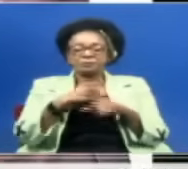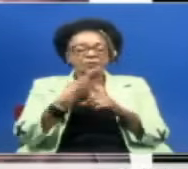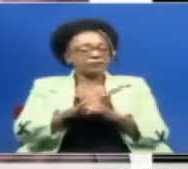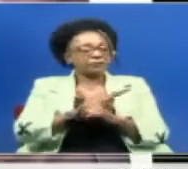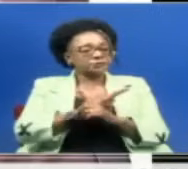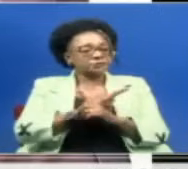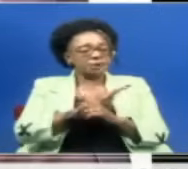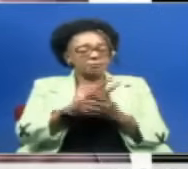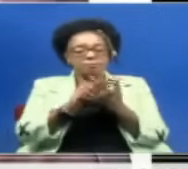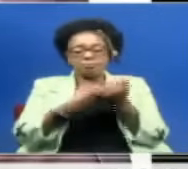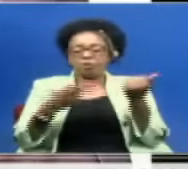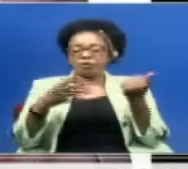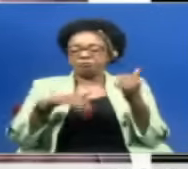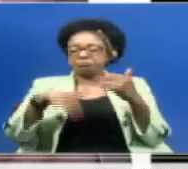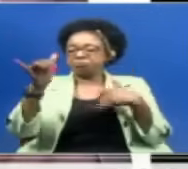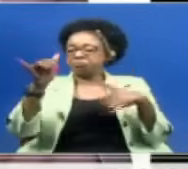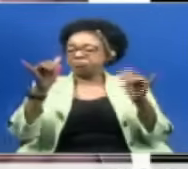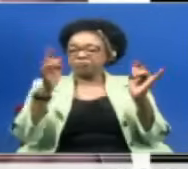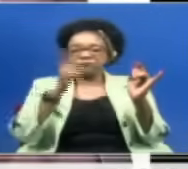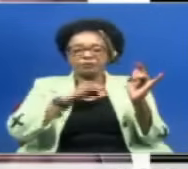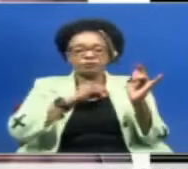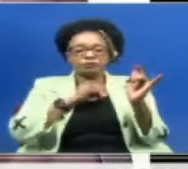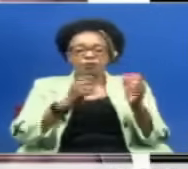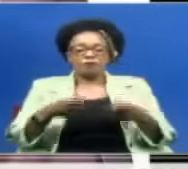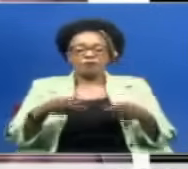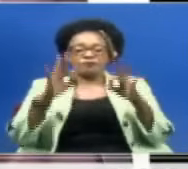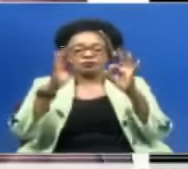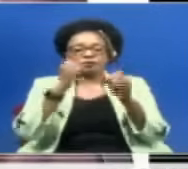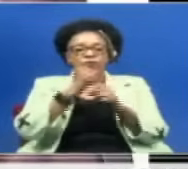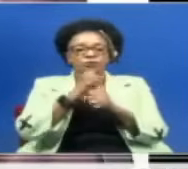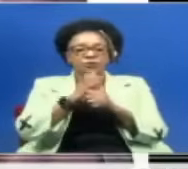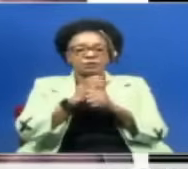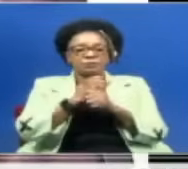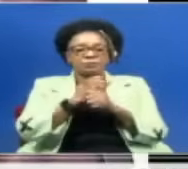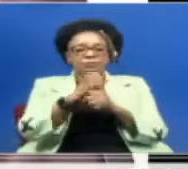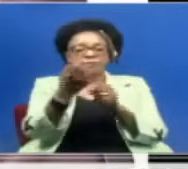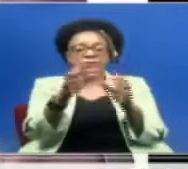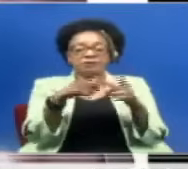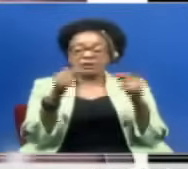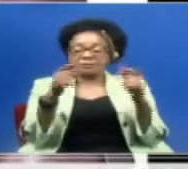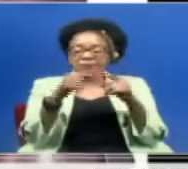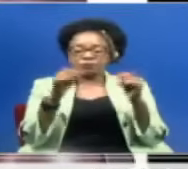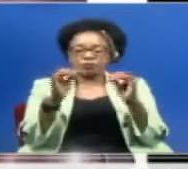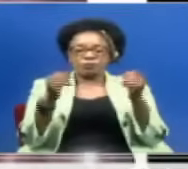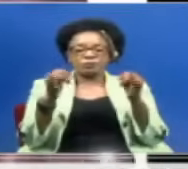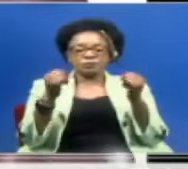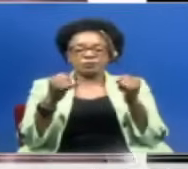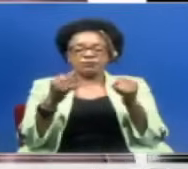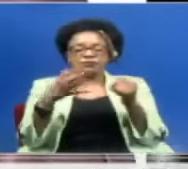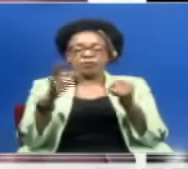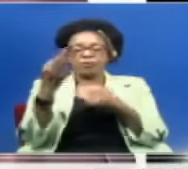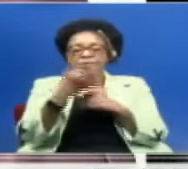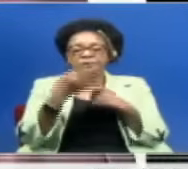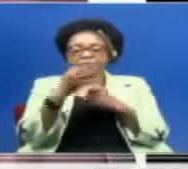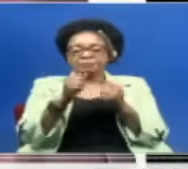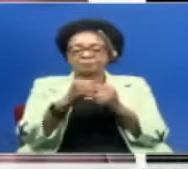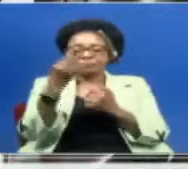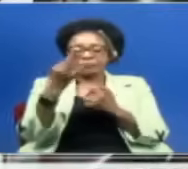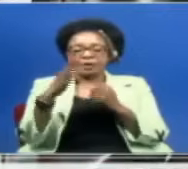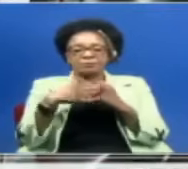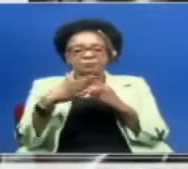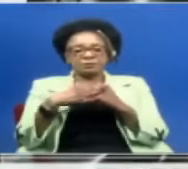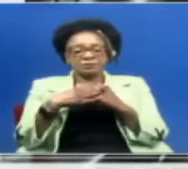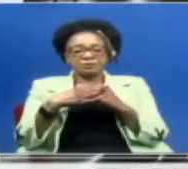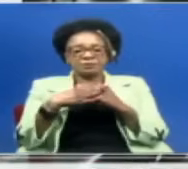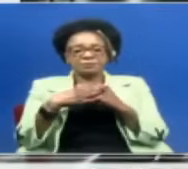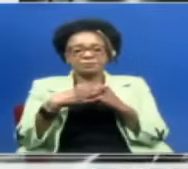are out of the country, on official duty. In a statement to newsrooms dated Wednesday, 13th September, State